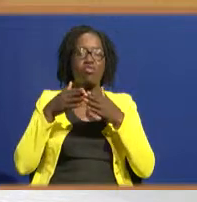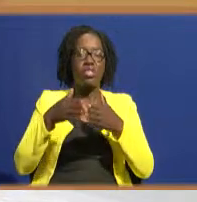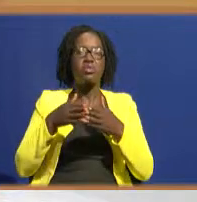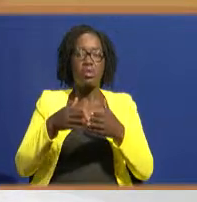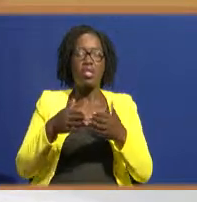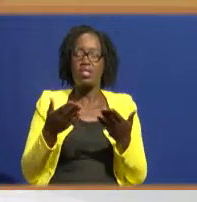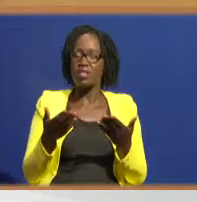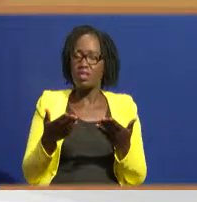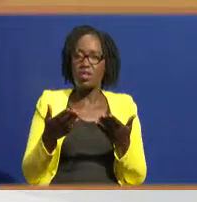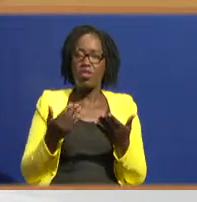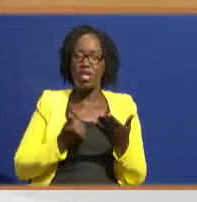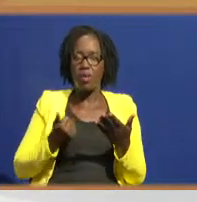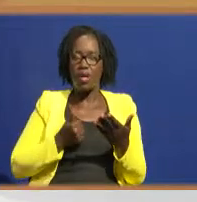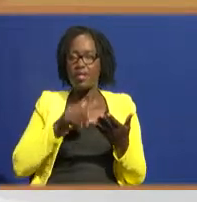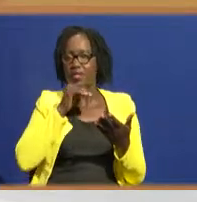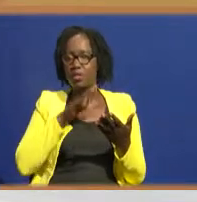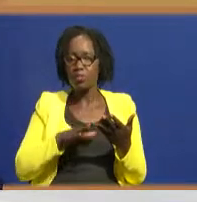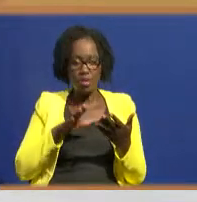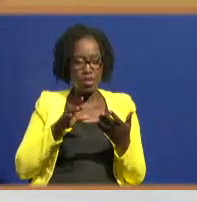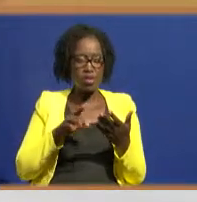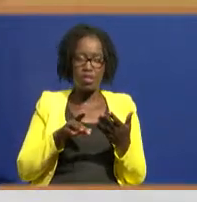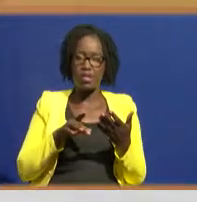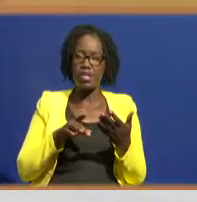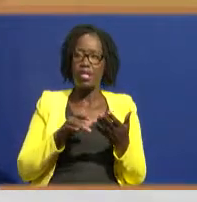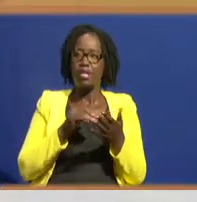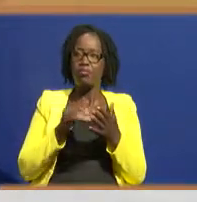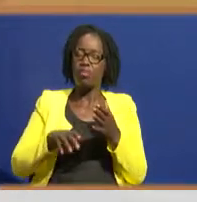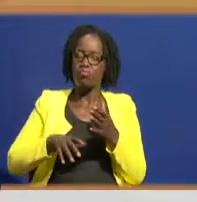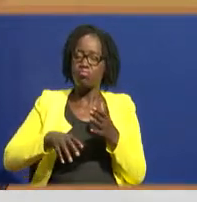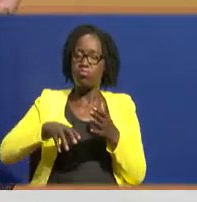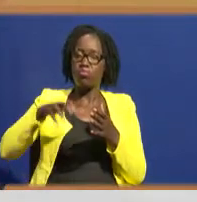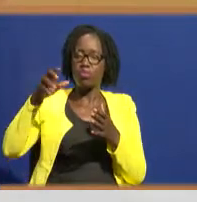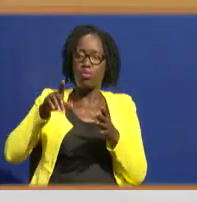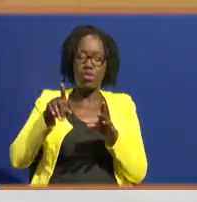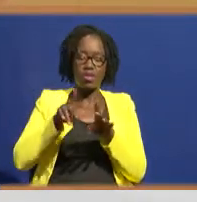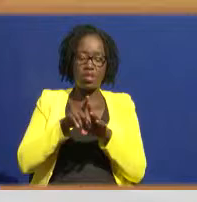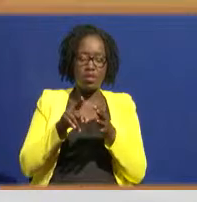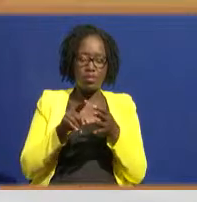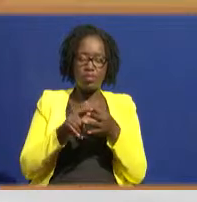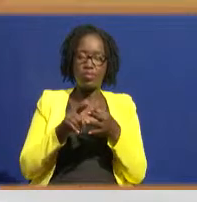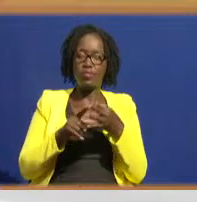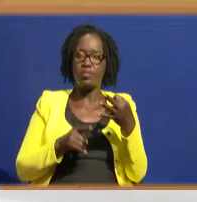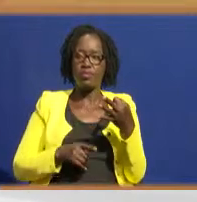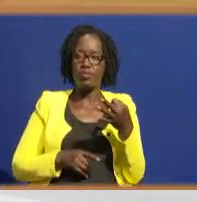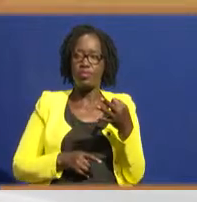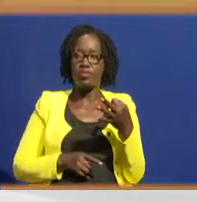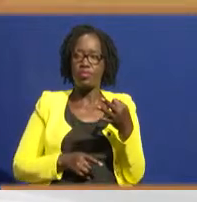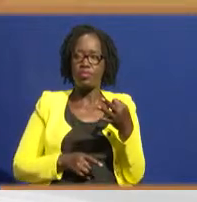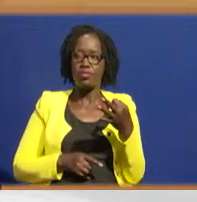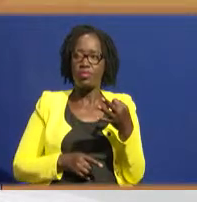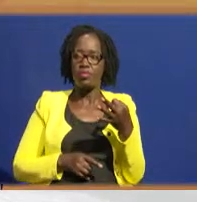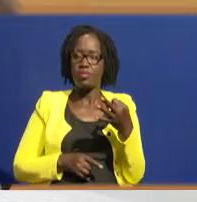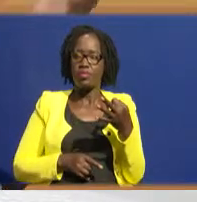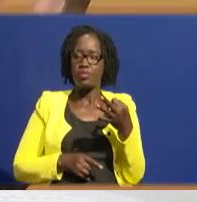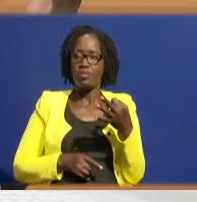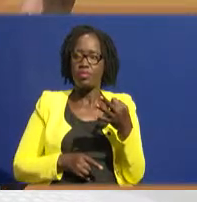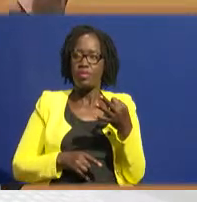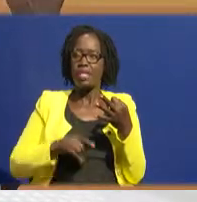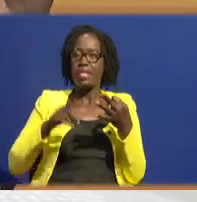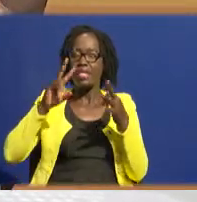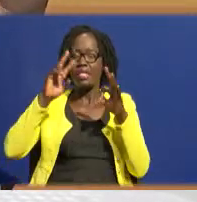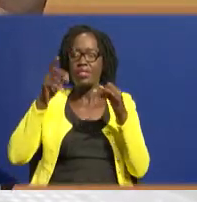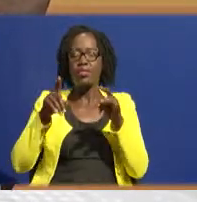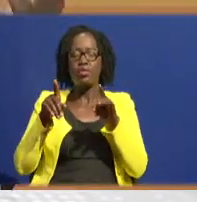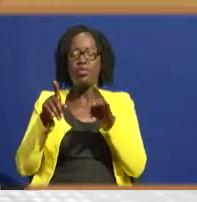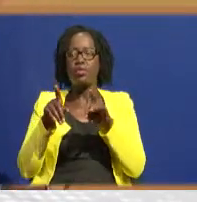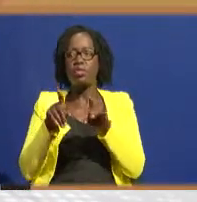sexuality upon our girls and boys that are just growing up. We are talking about some of the issues, even